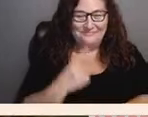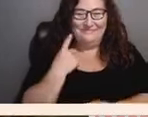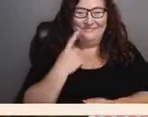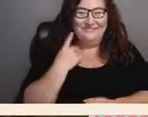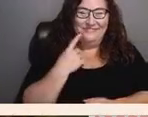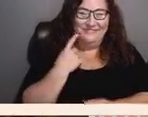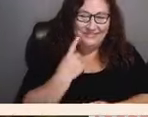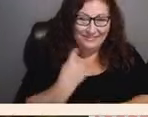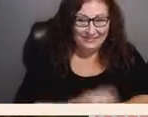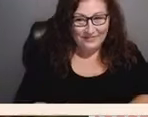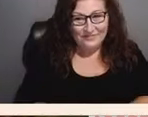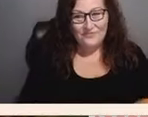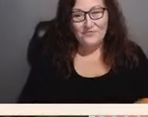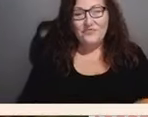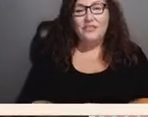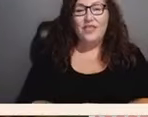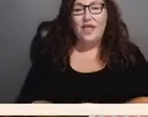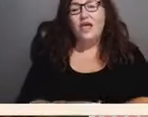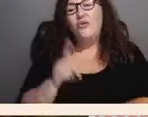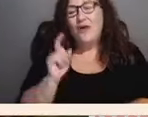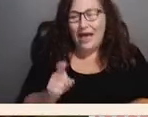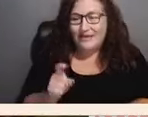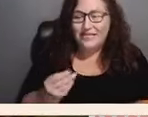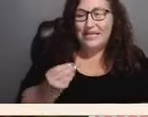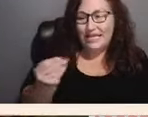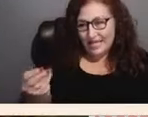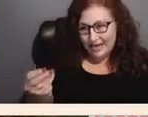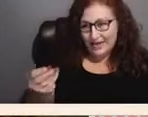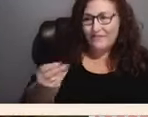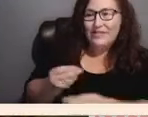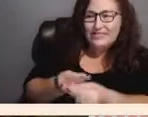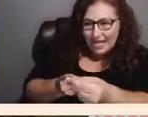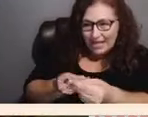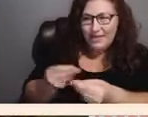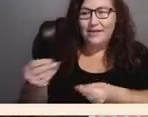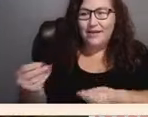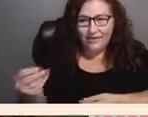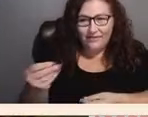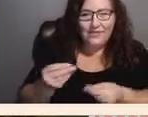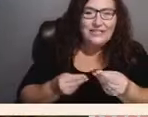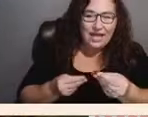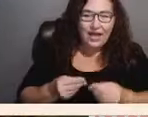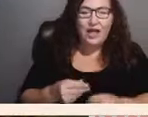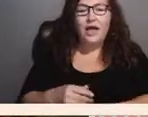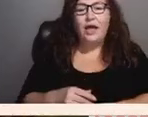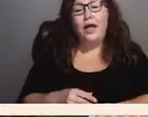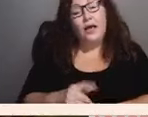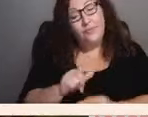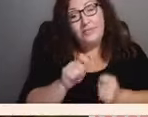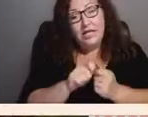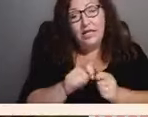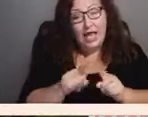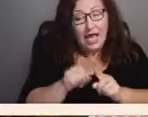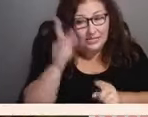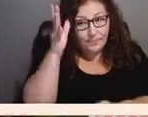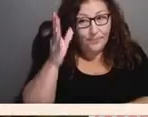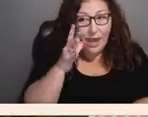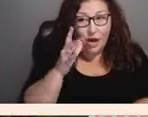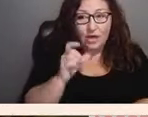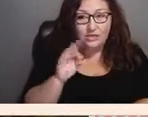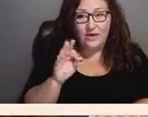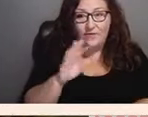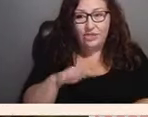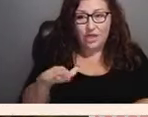And you have to give and take. And particularly, as parents of a child with special needs, there